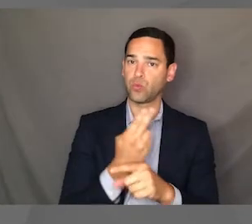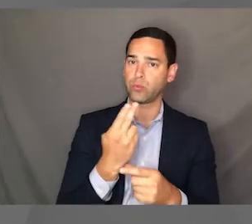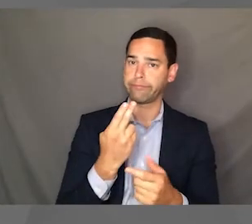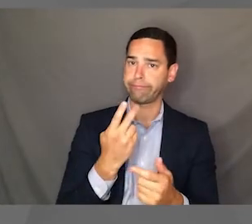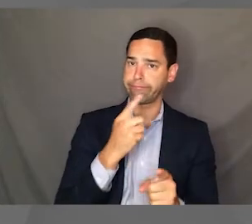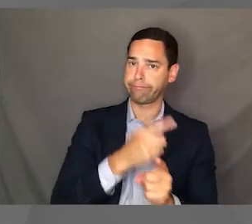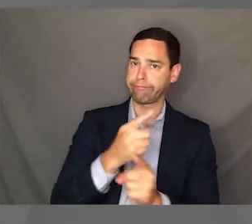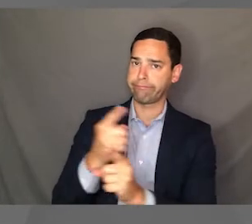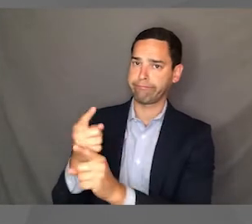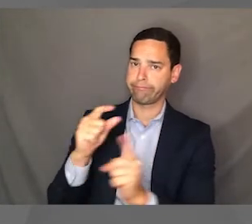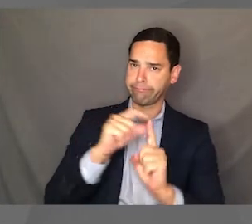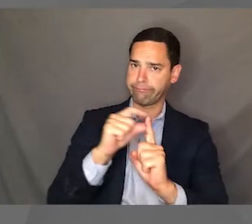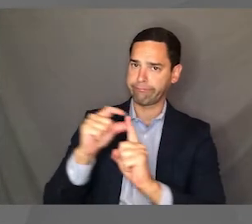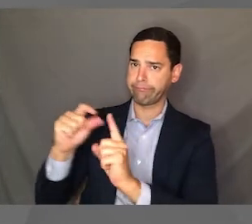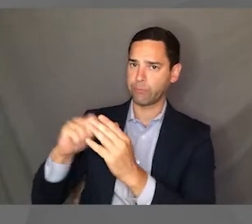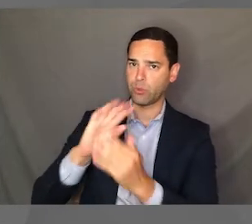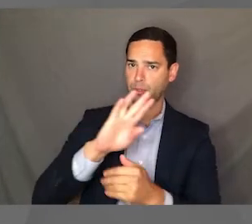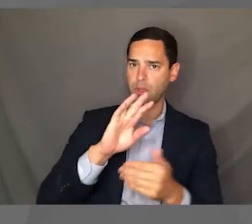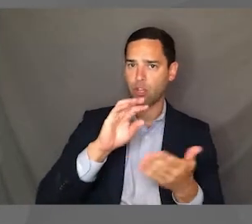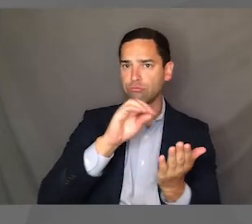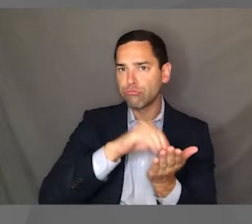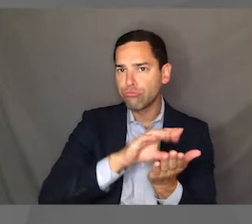proper terms, and such as